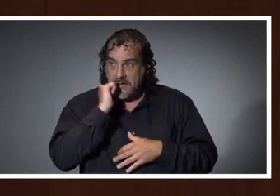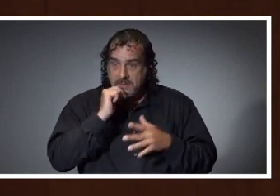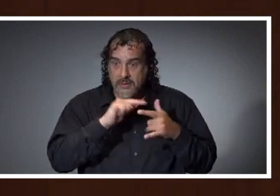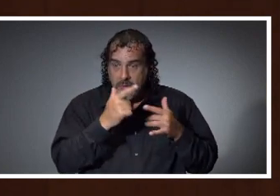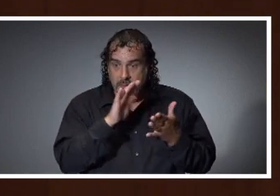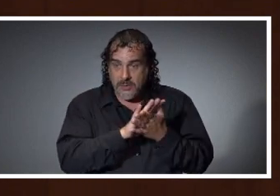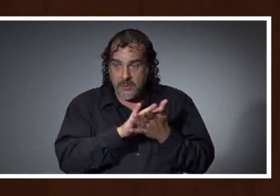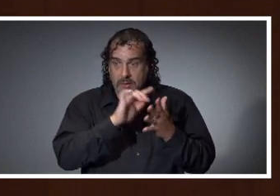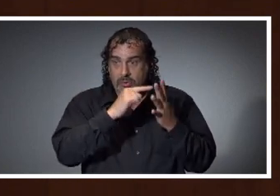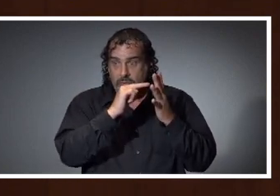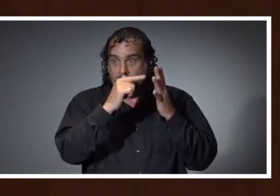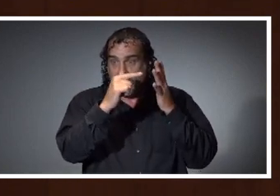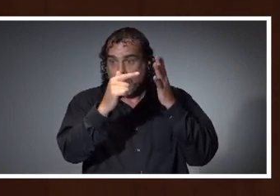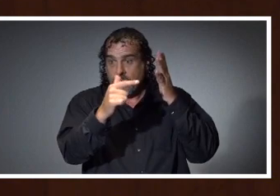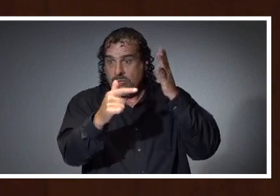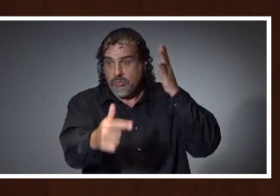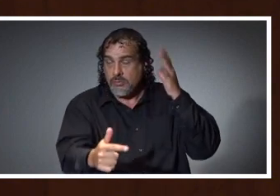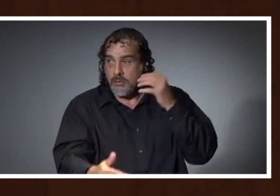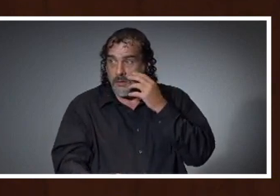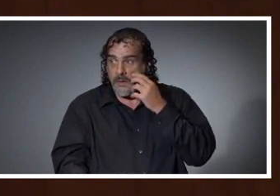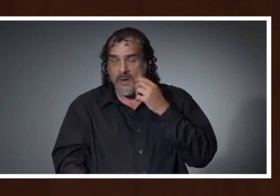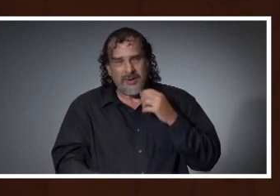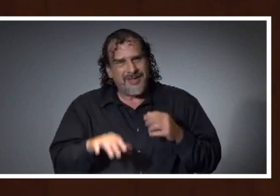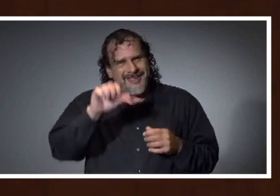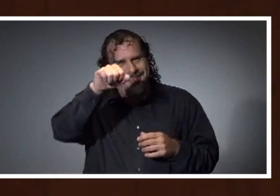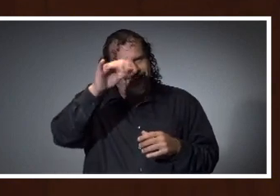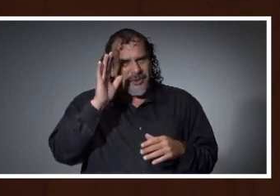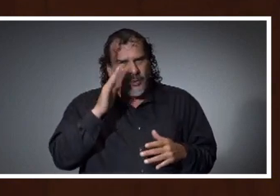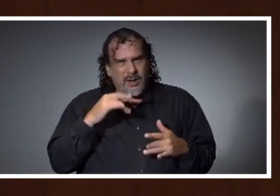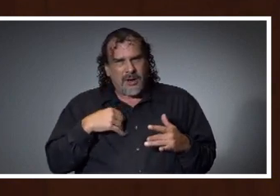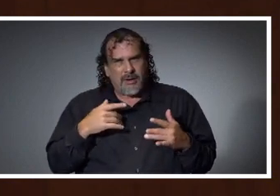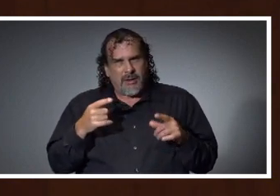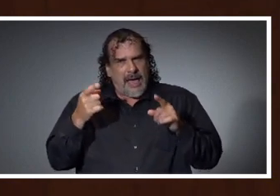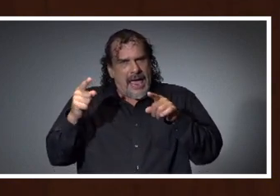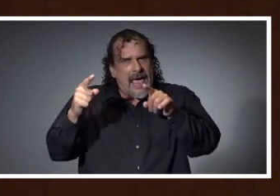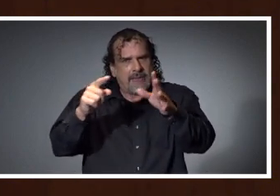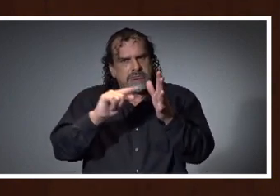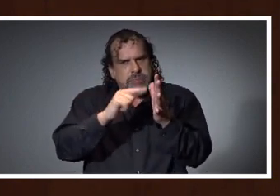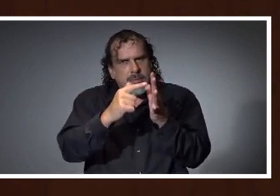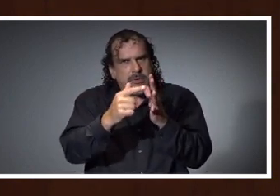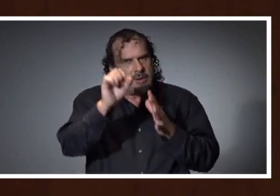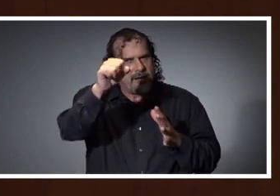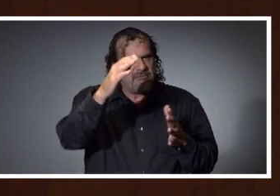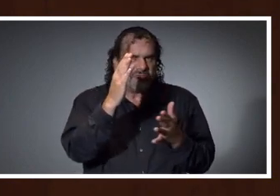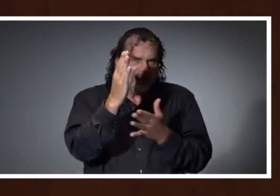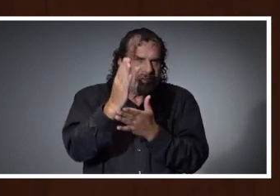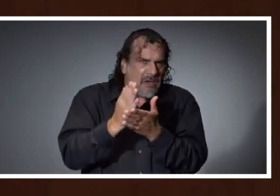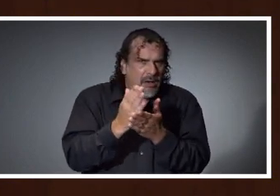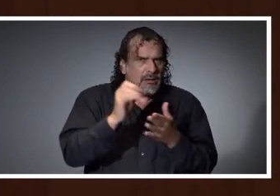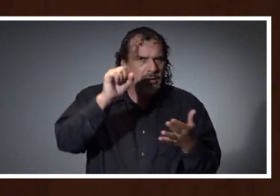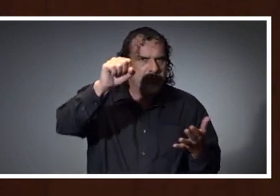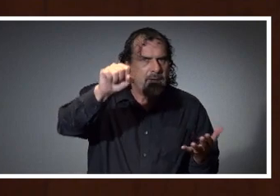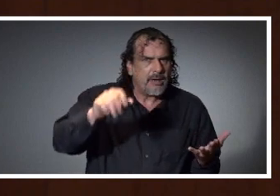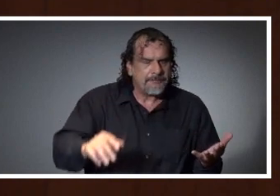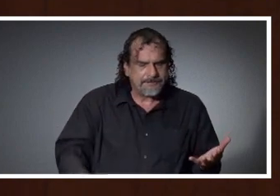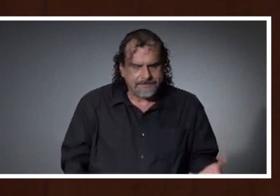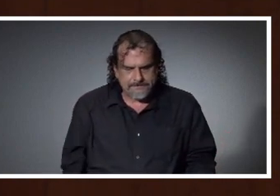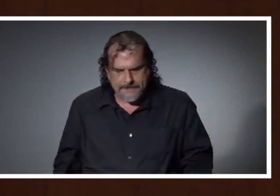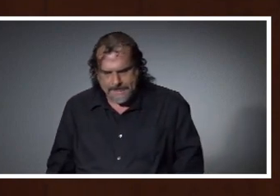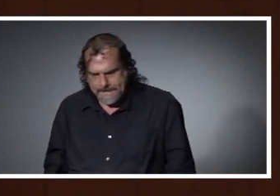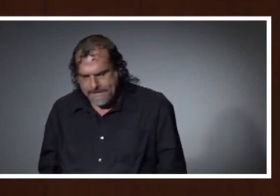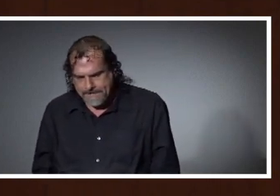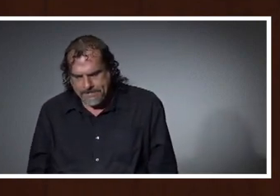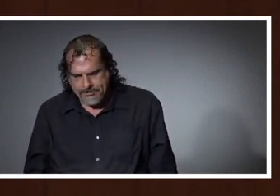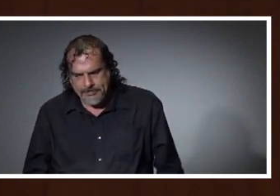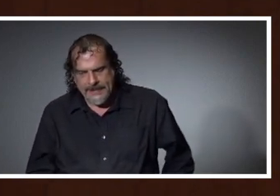another? It's going to keep happening to some degree. I would say that it's a bit of a disappointment